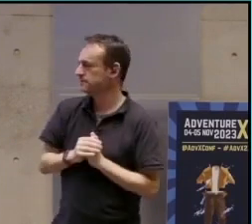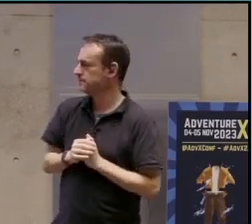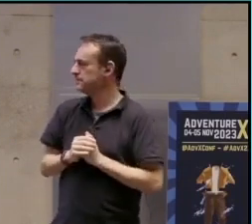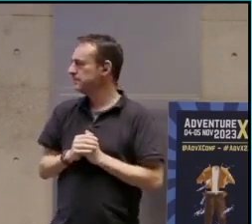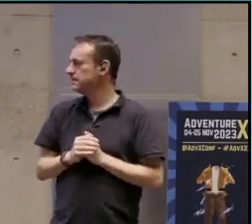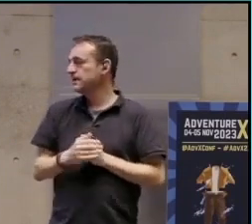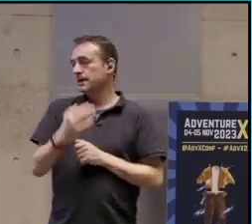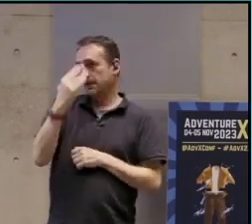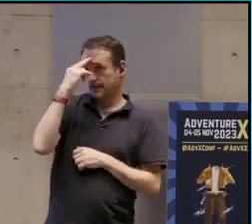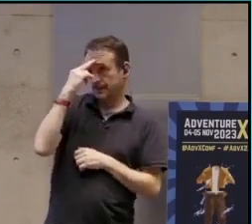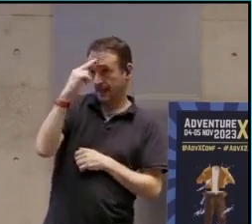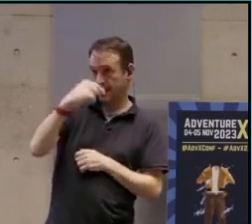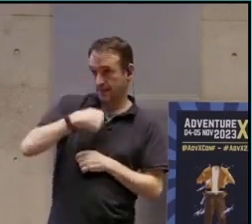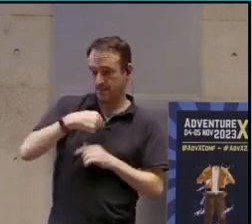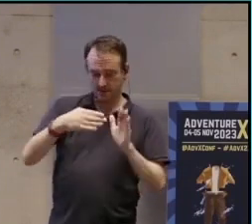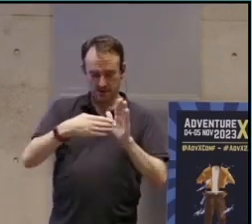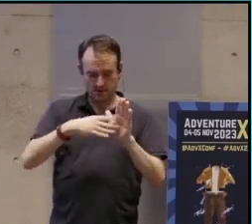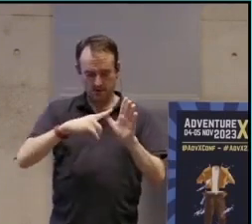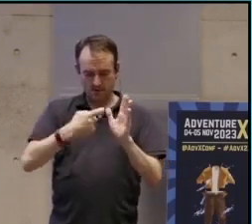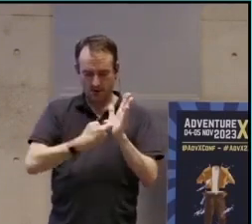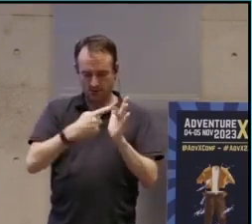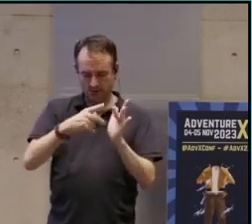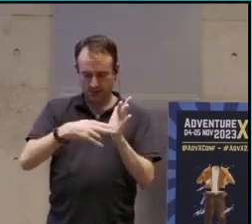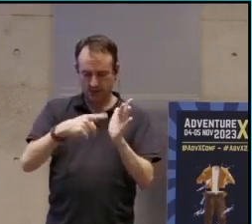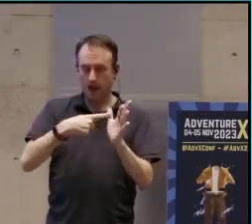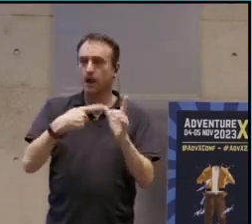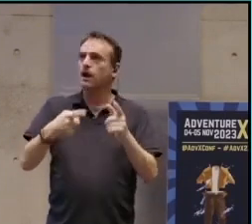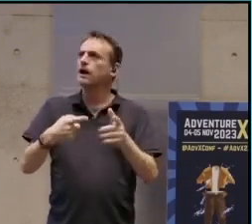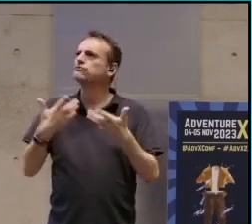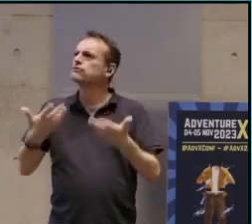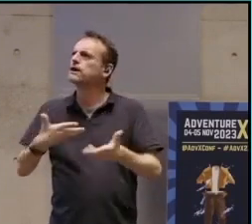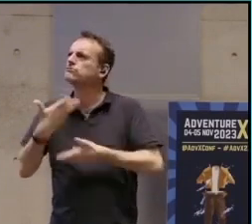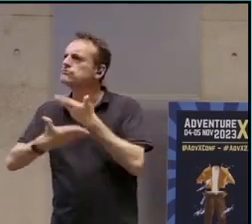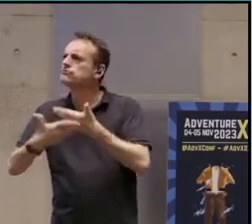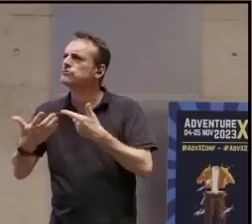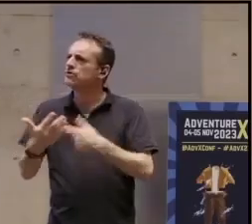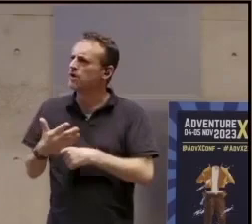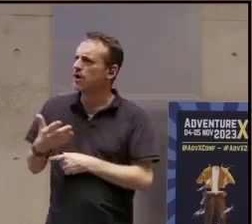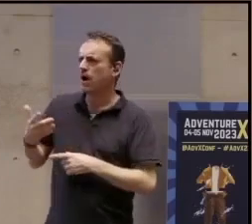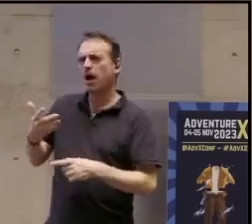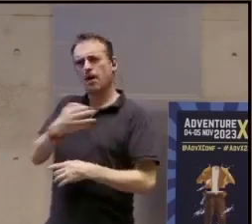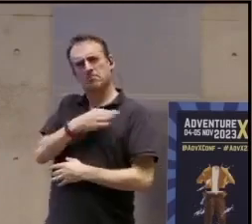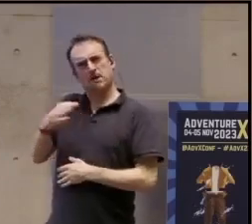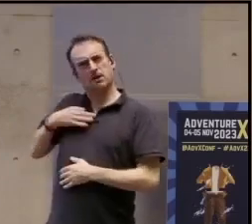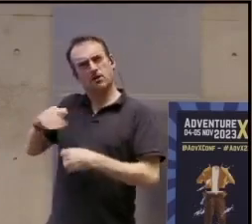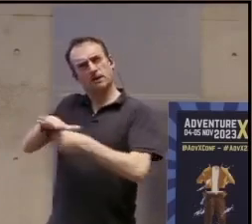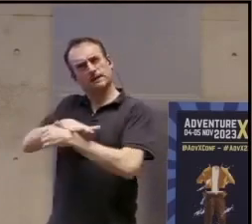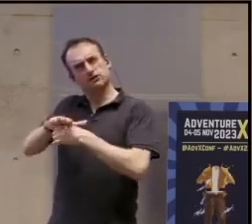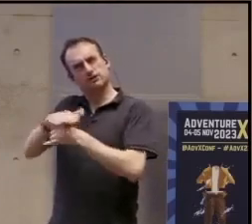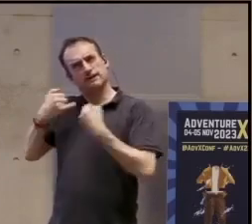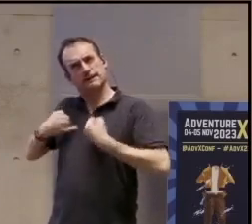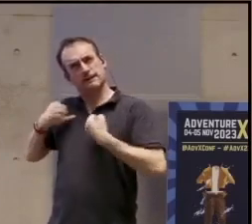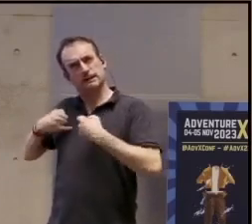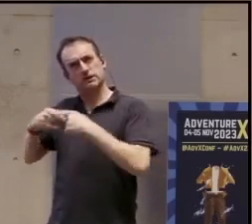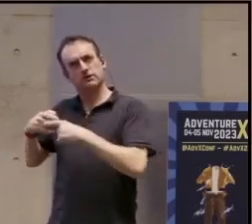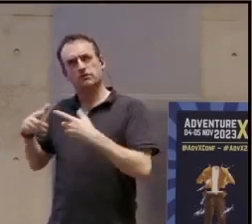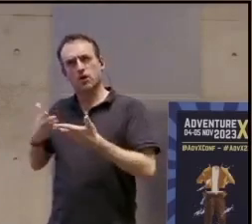My name is Marina, and I will be talking to you today about representing medical conditions and diseases in